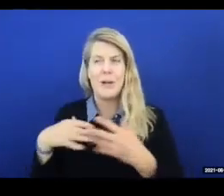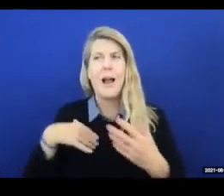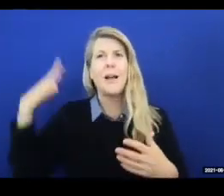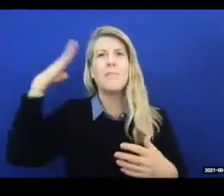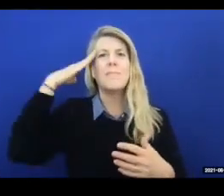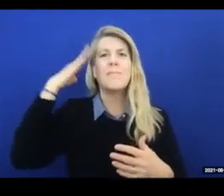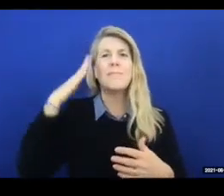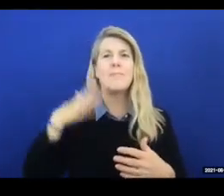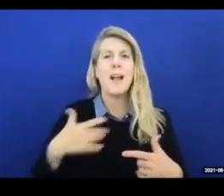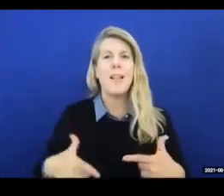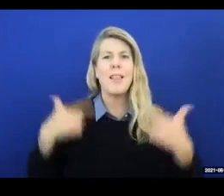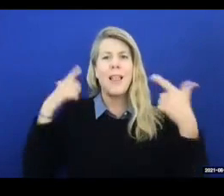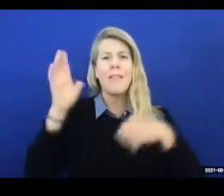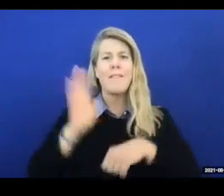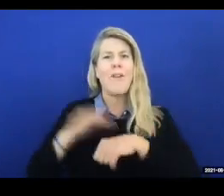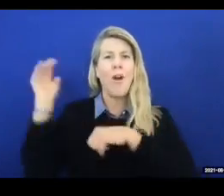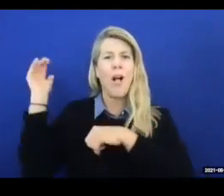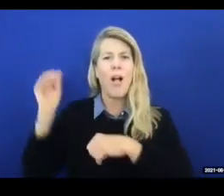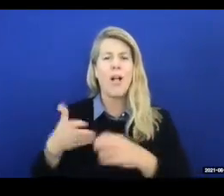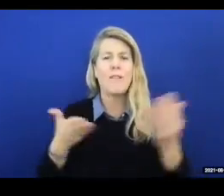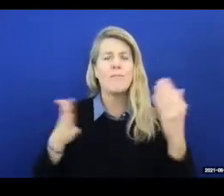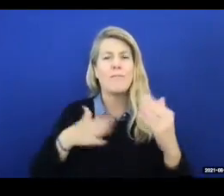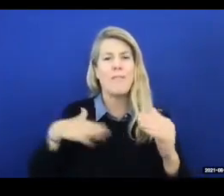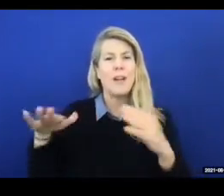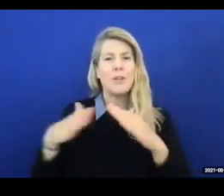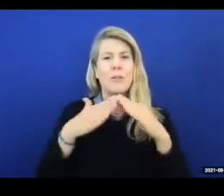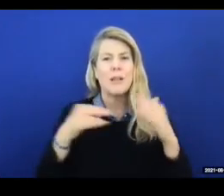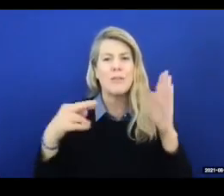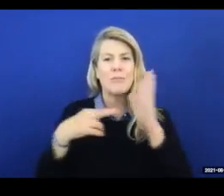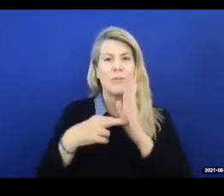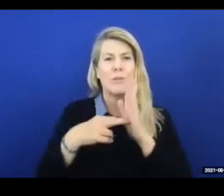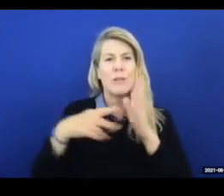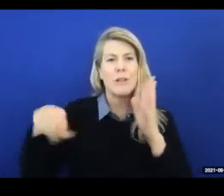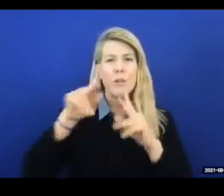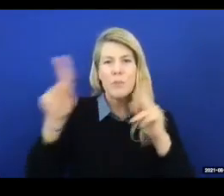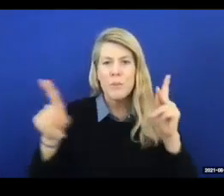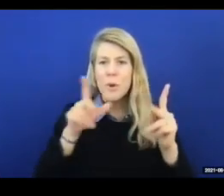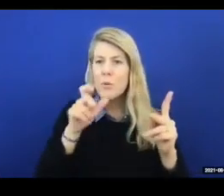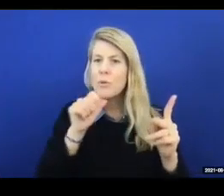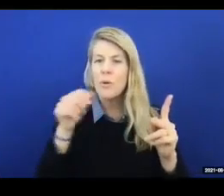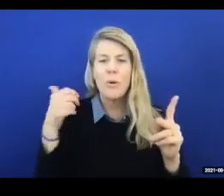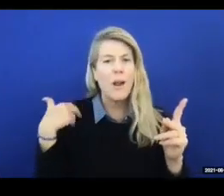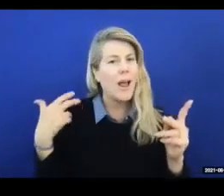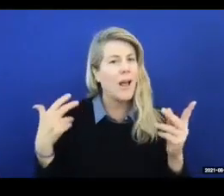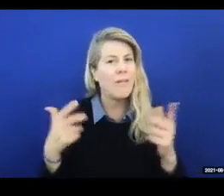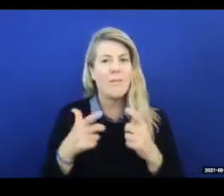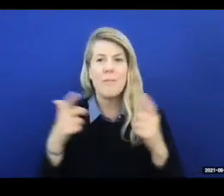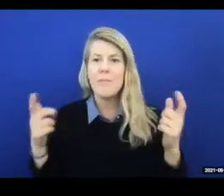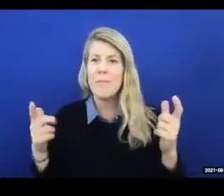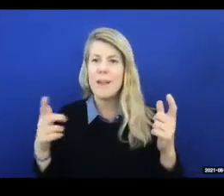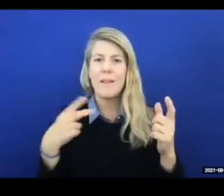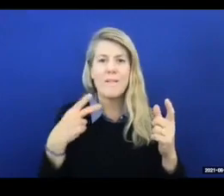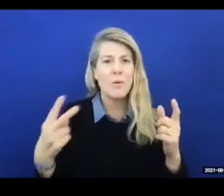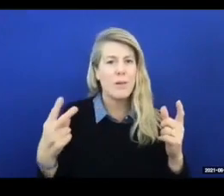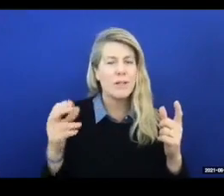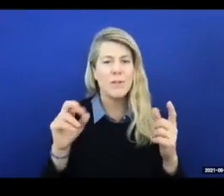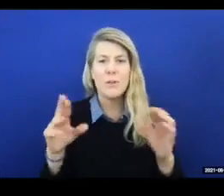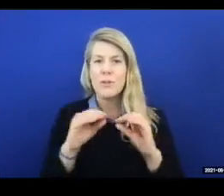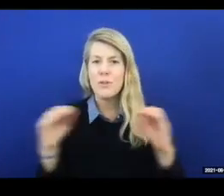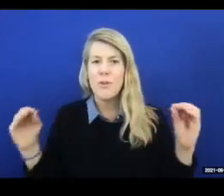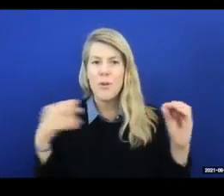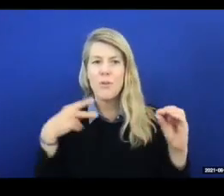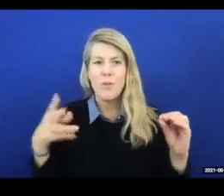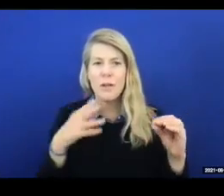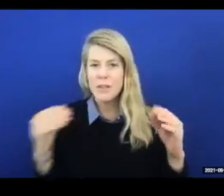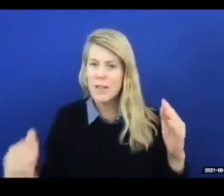life's calling to serve my community and represent those who have a small voice and or no voice, and to level the playing